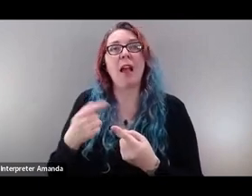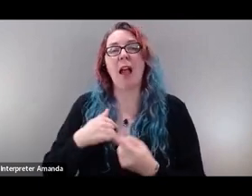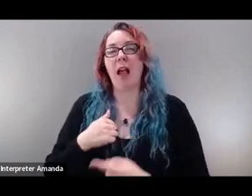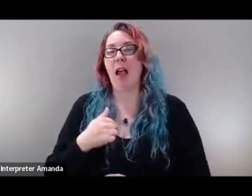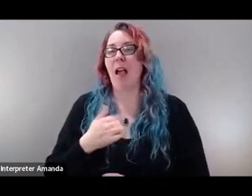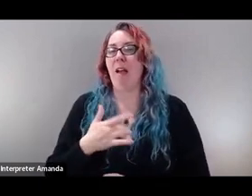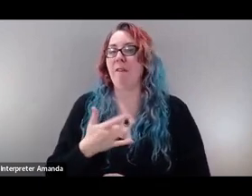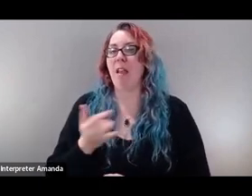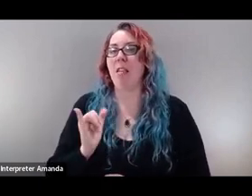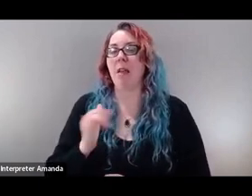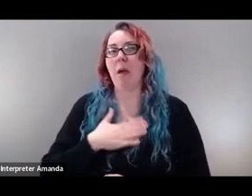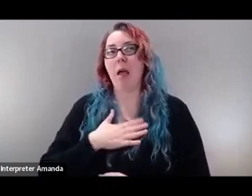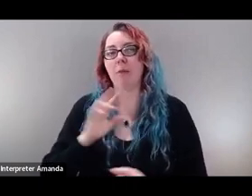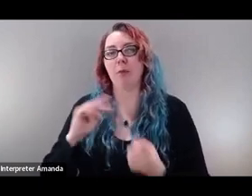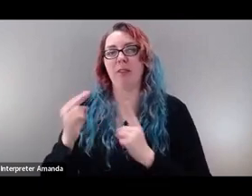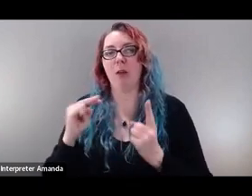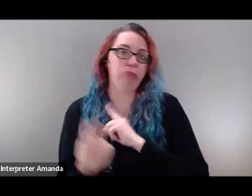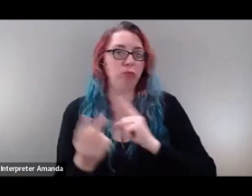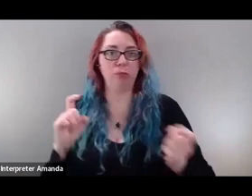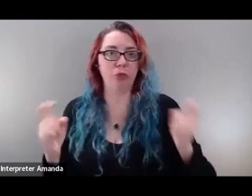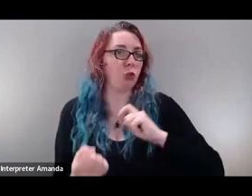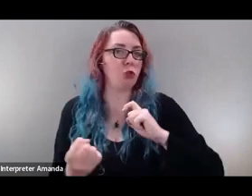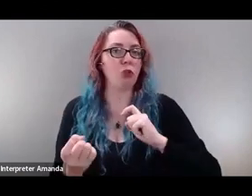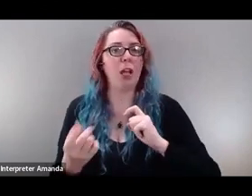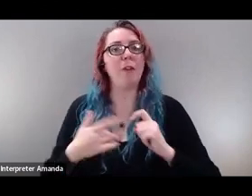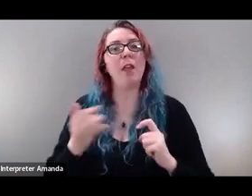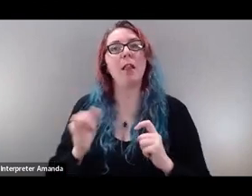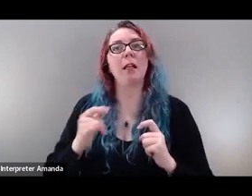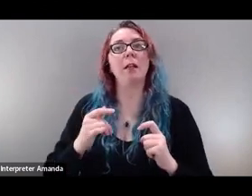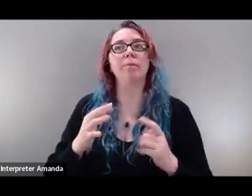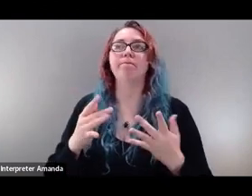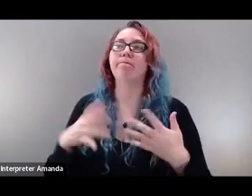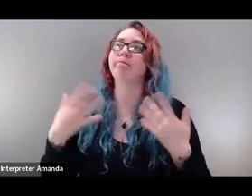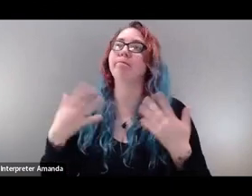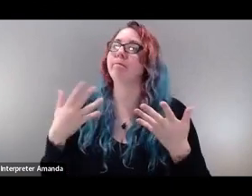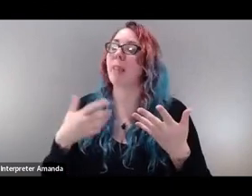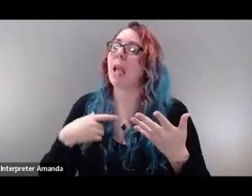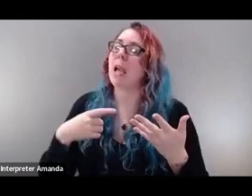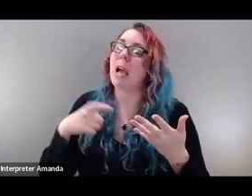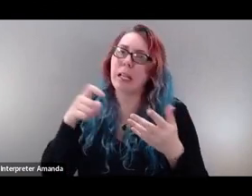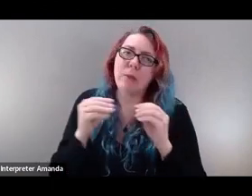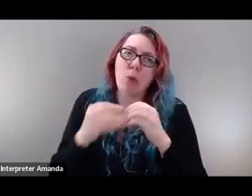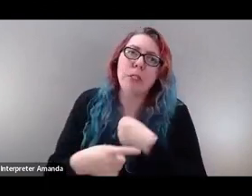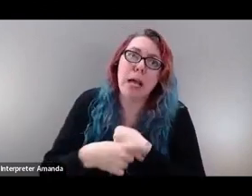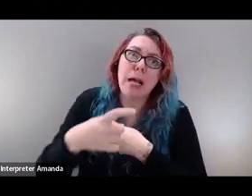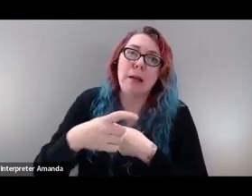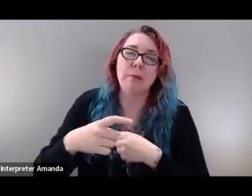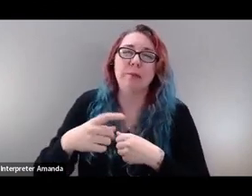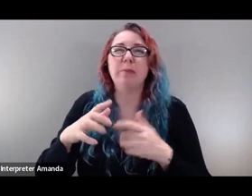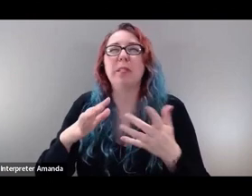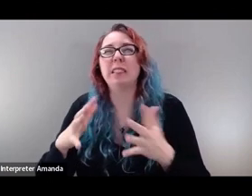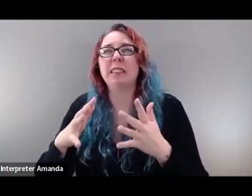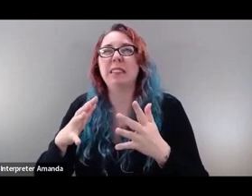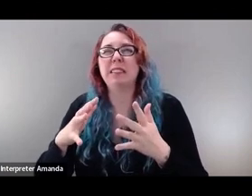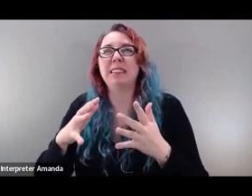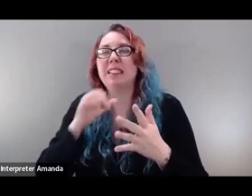it's going to take me longer. It's actually like, it's not about like, yeah, it's not like it's we're moving slower.